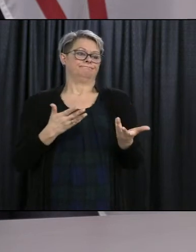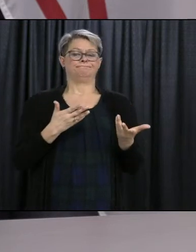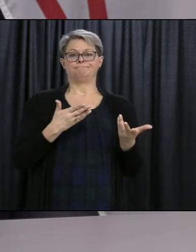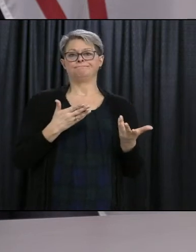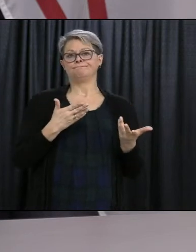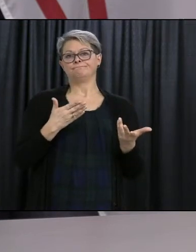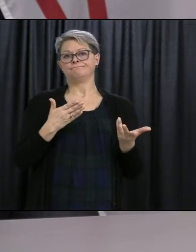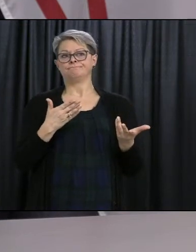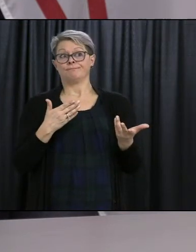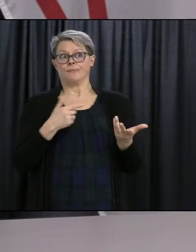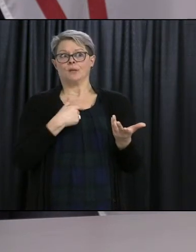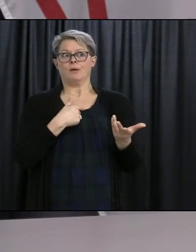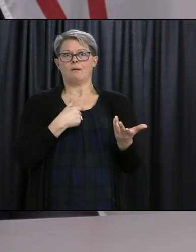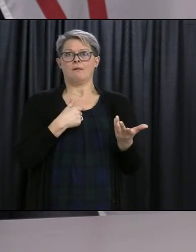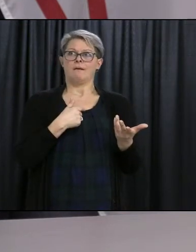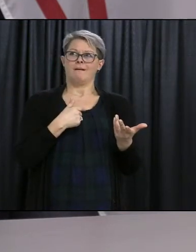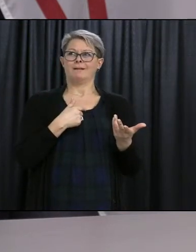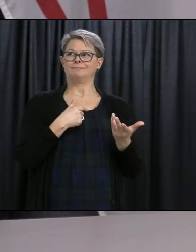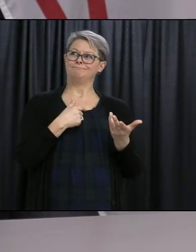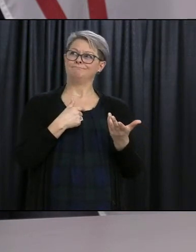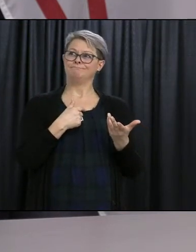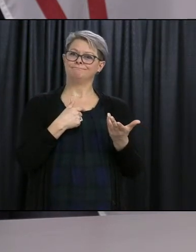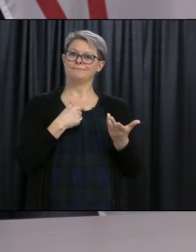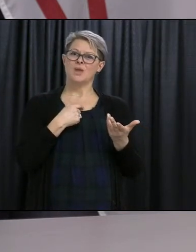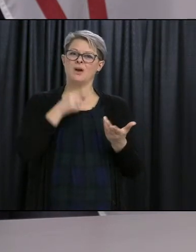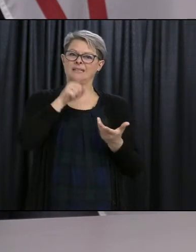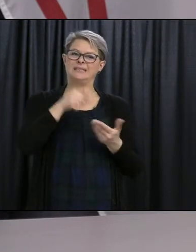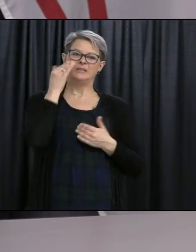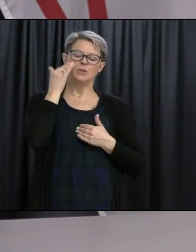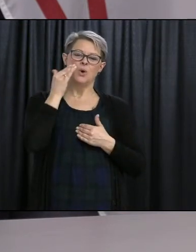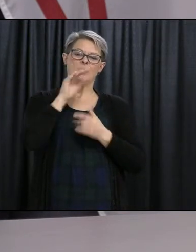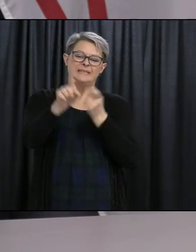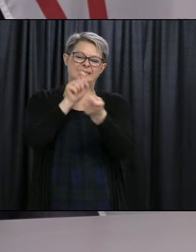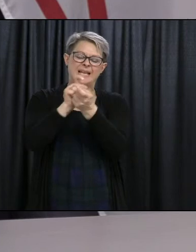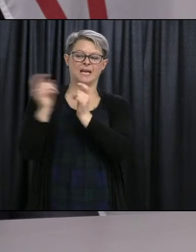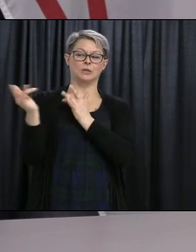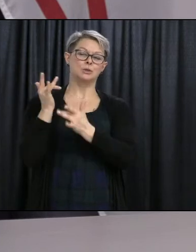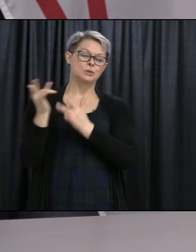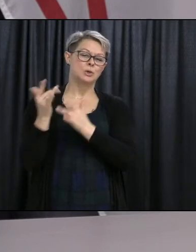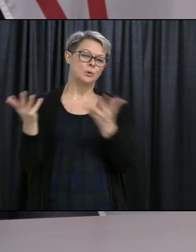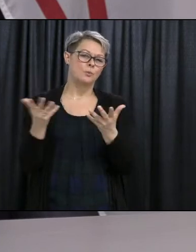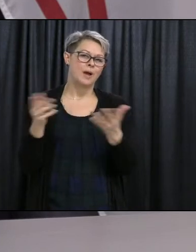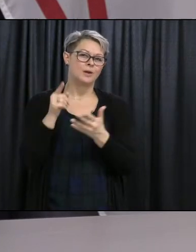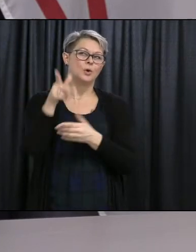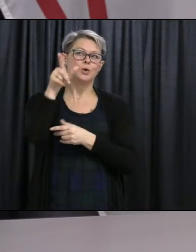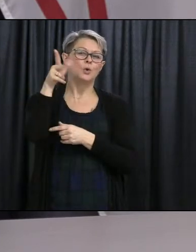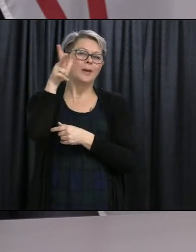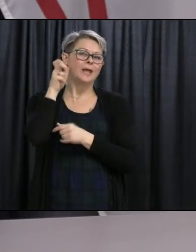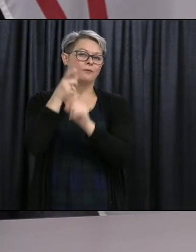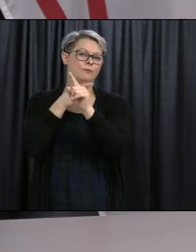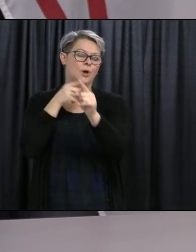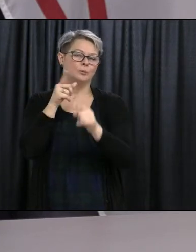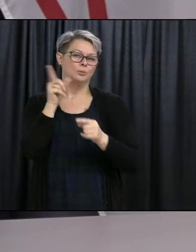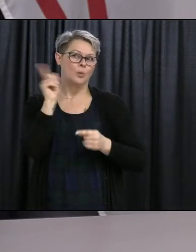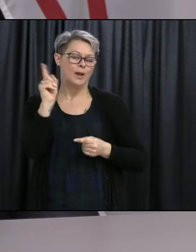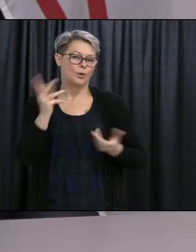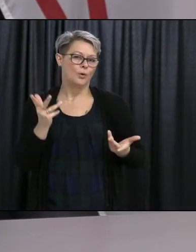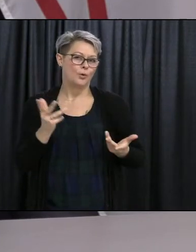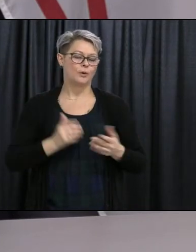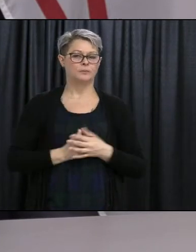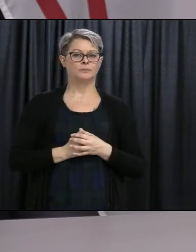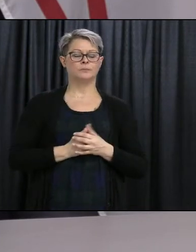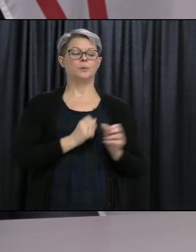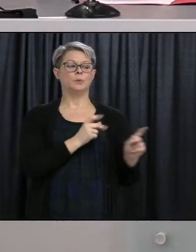certainly, I guess I'd need to know more what the concern is or where you're hearing that from, Peter.